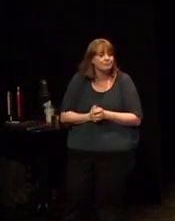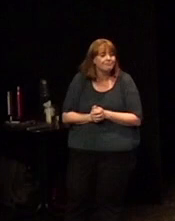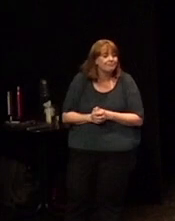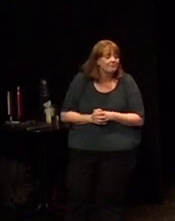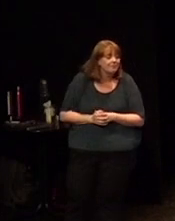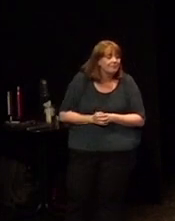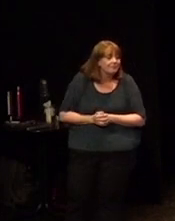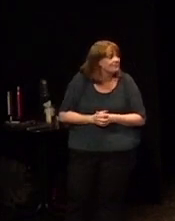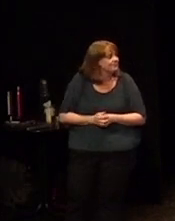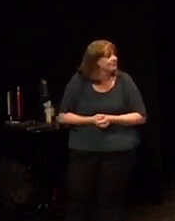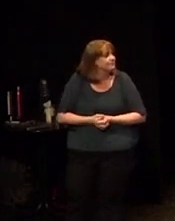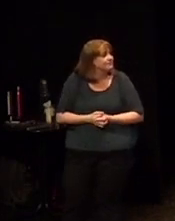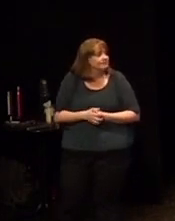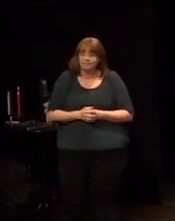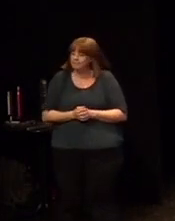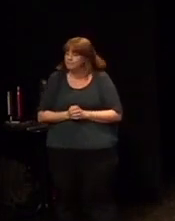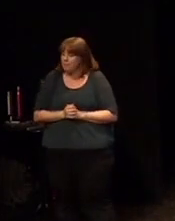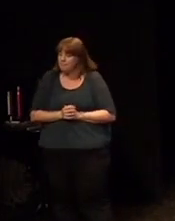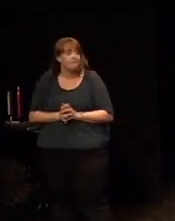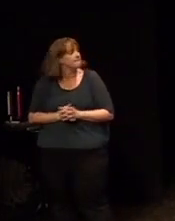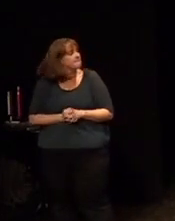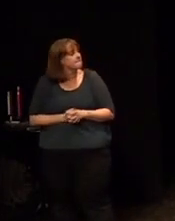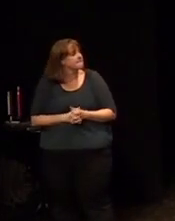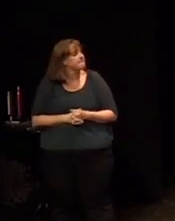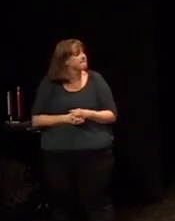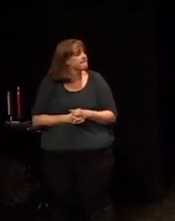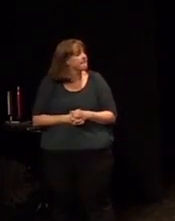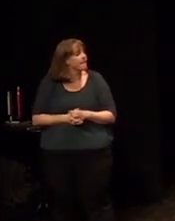You can always use subtitles, that's one way.